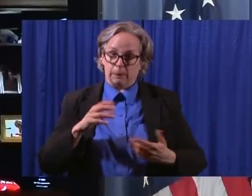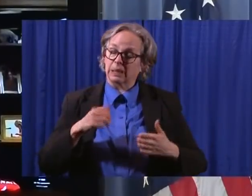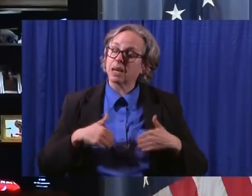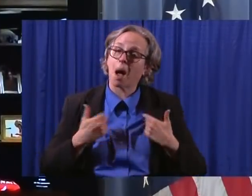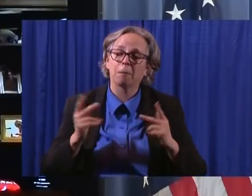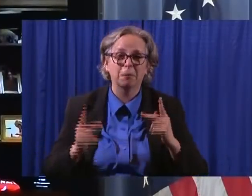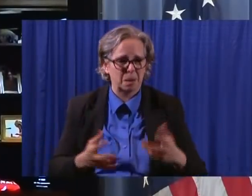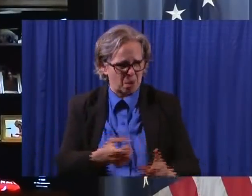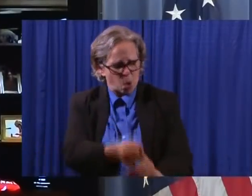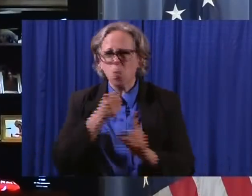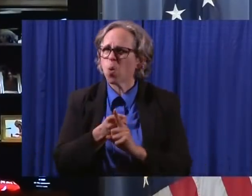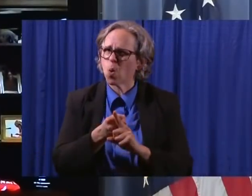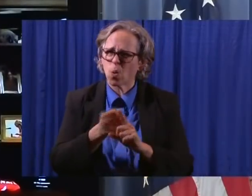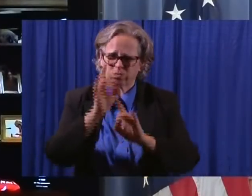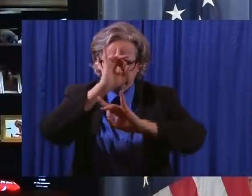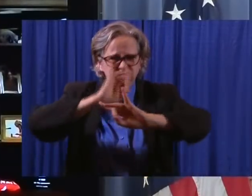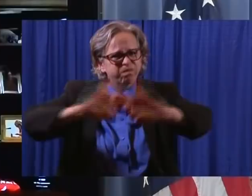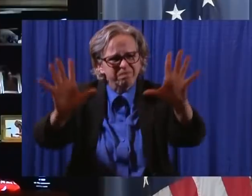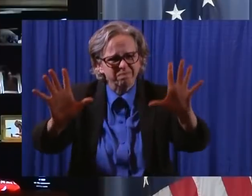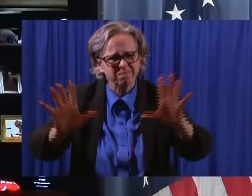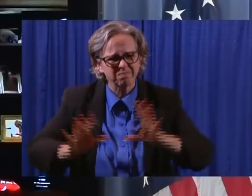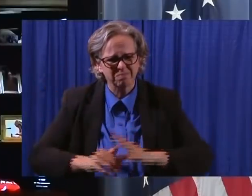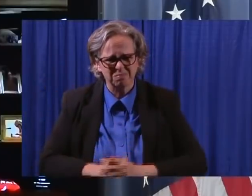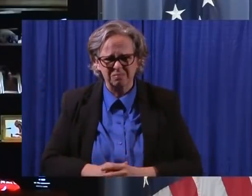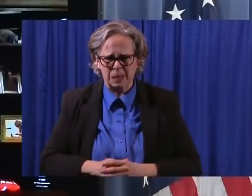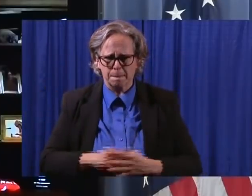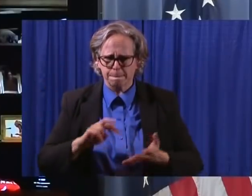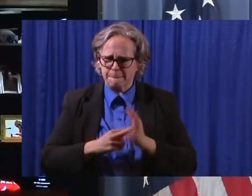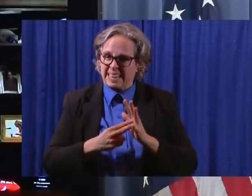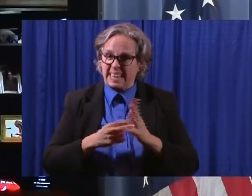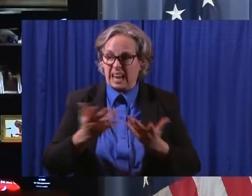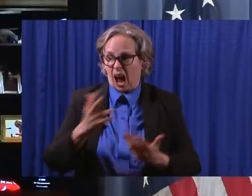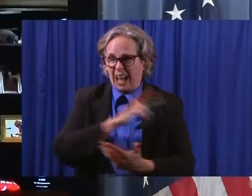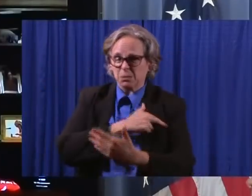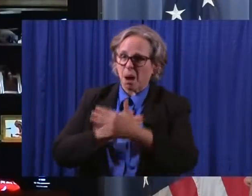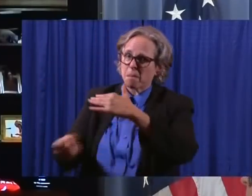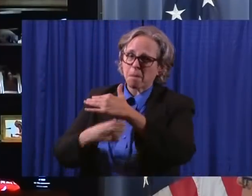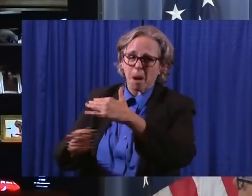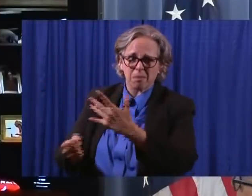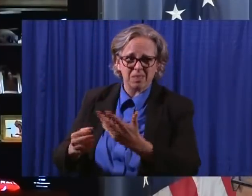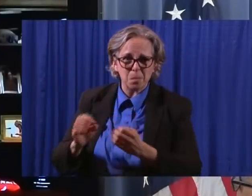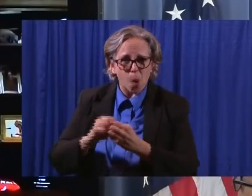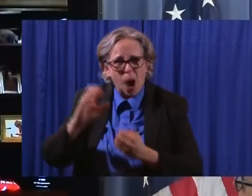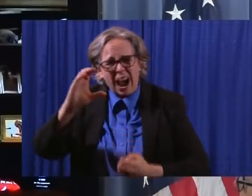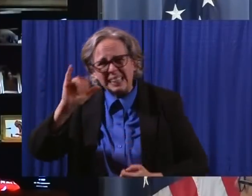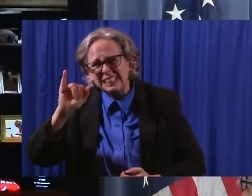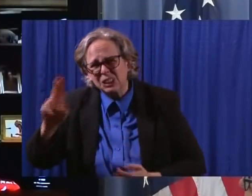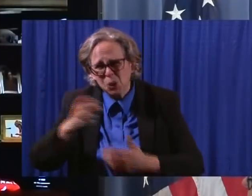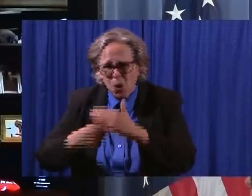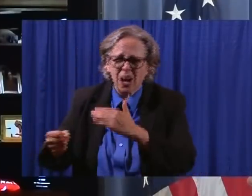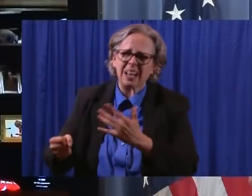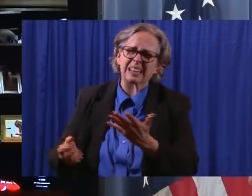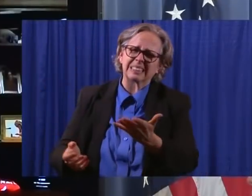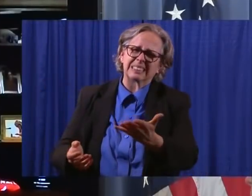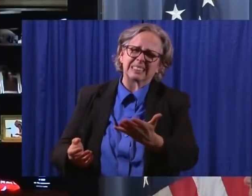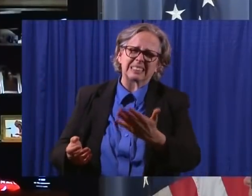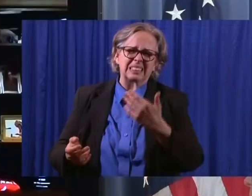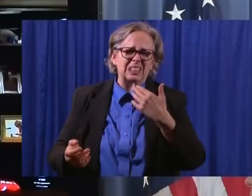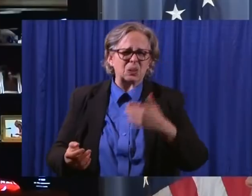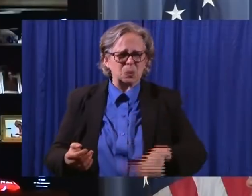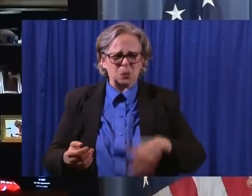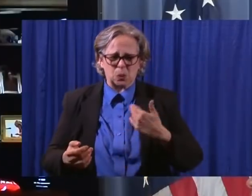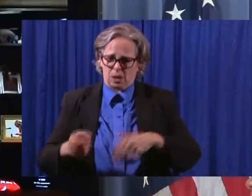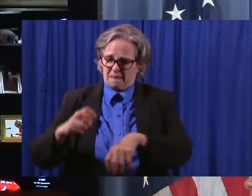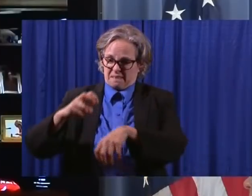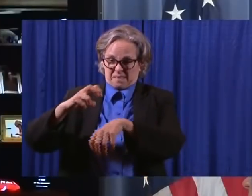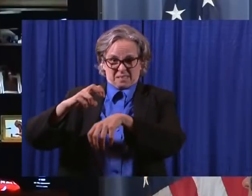hospitalization. It really does tell us that this virus is having a bit of a comeback. The positivity rate in